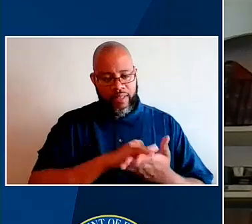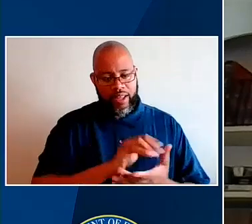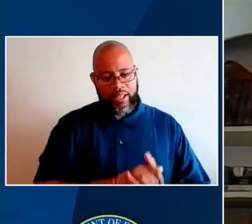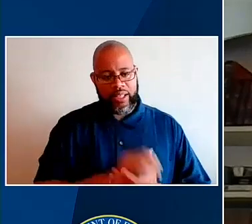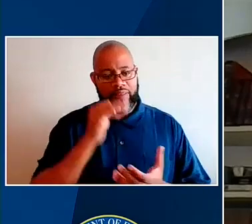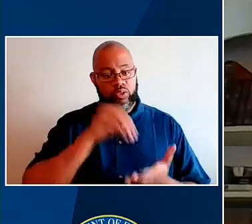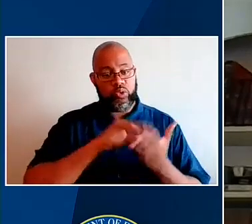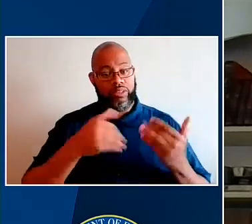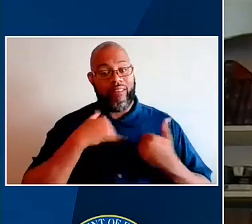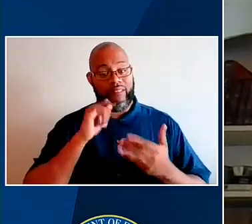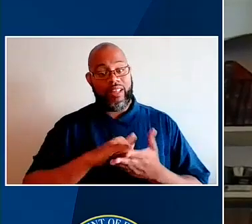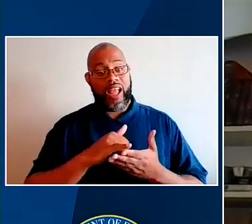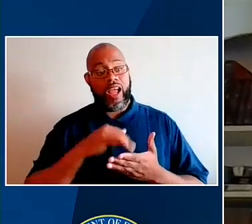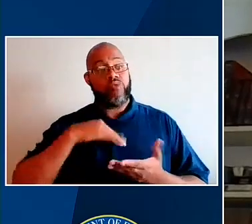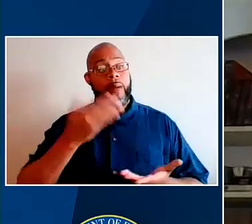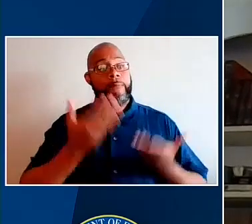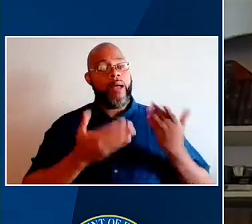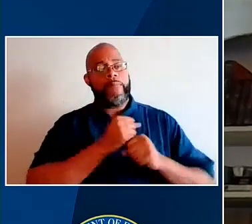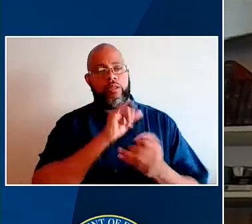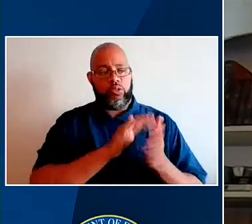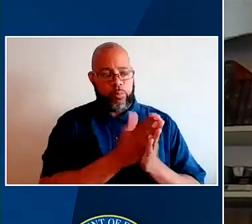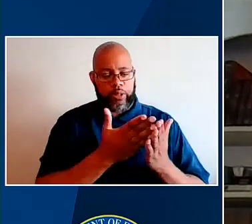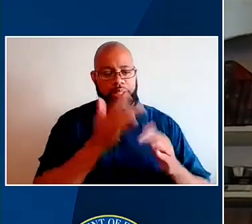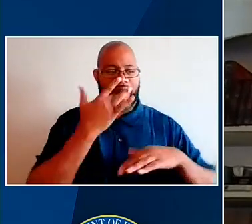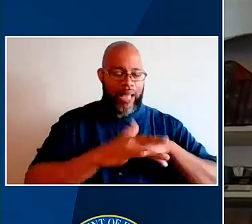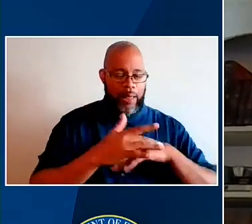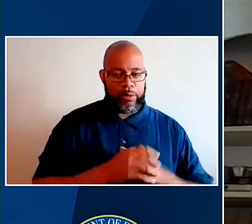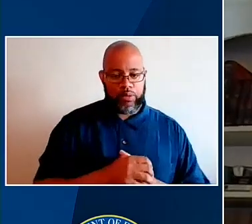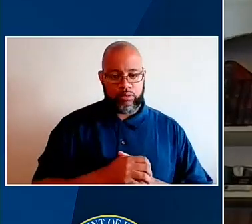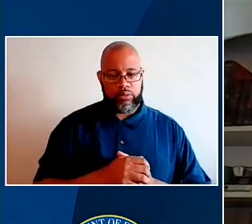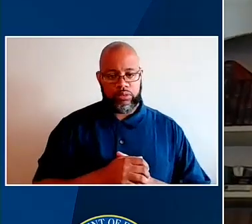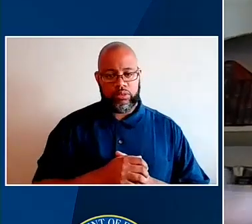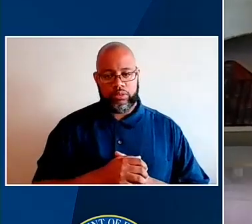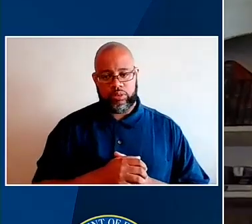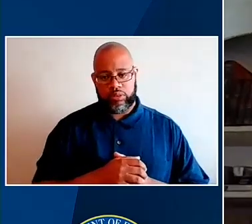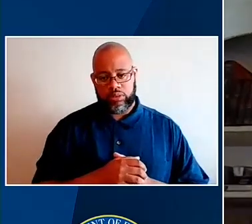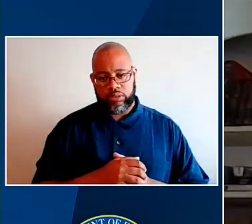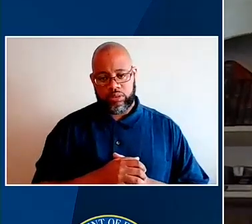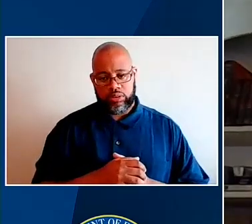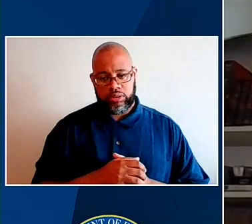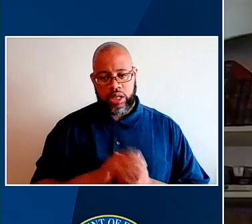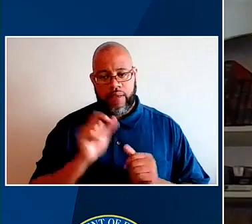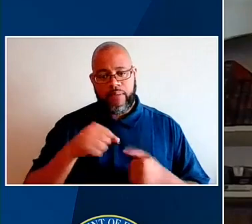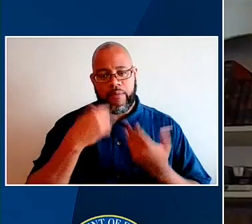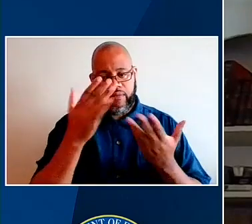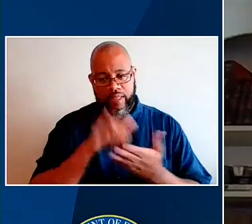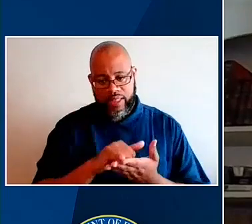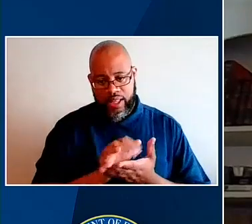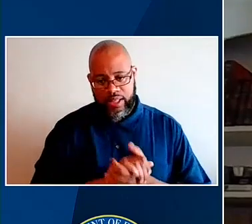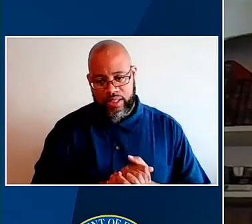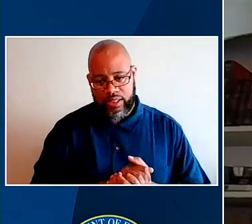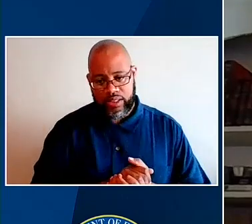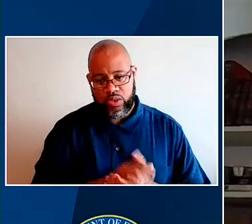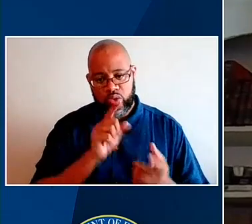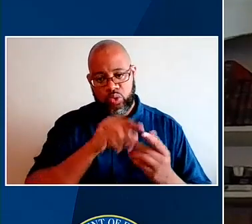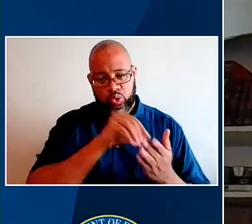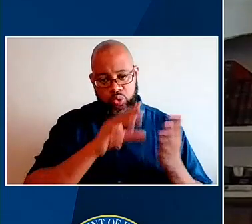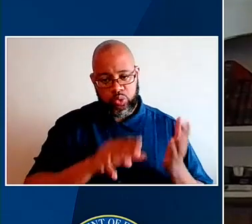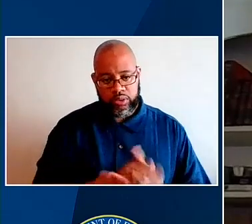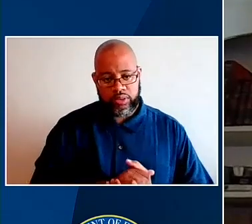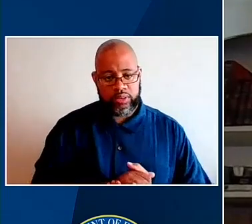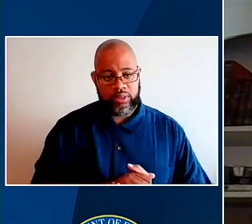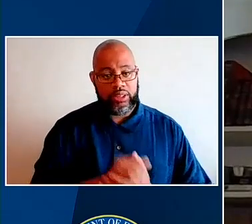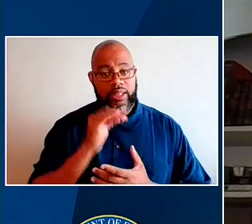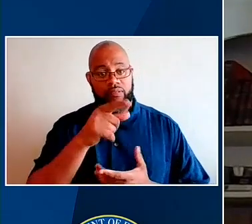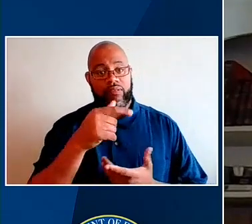student has that credit balance, you have to make those books available, or make, you know, you have to provide that to the student, right? Even if you